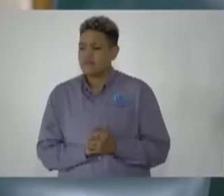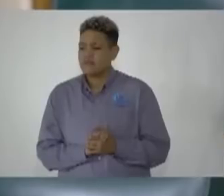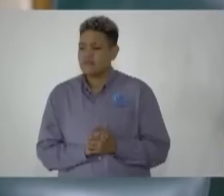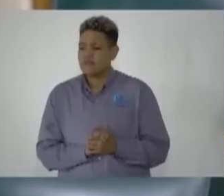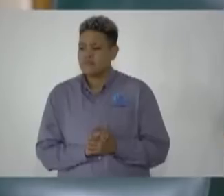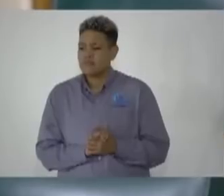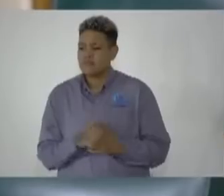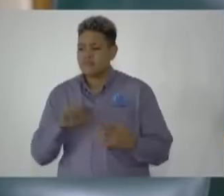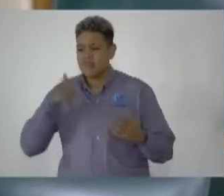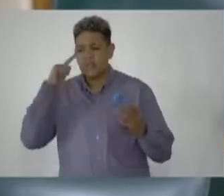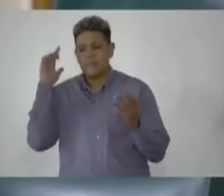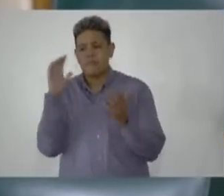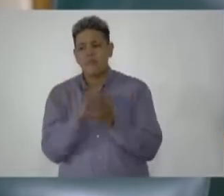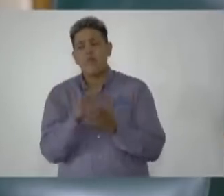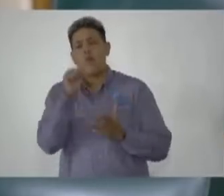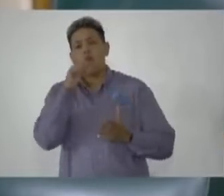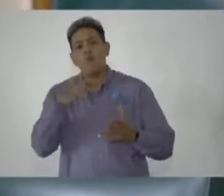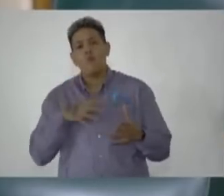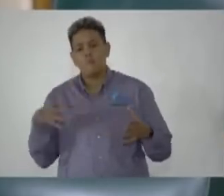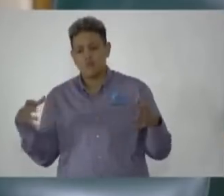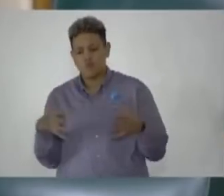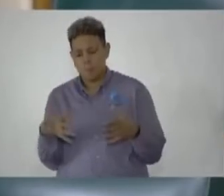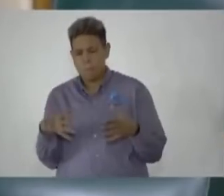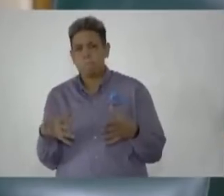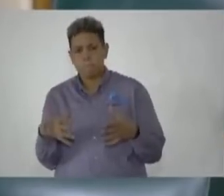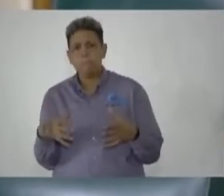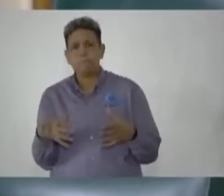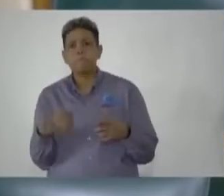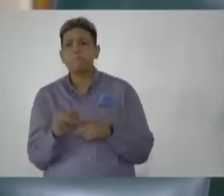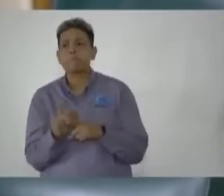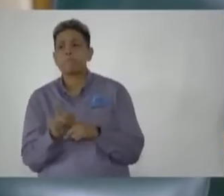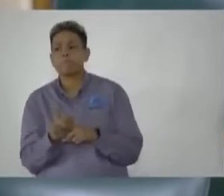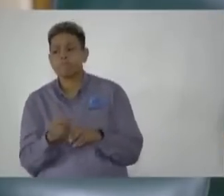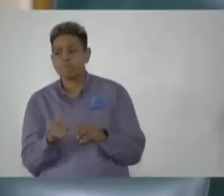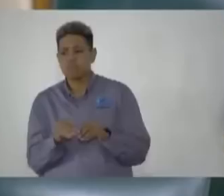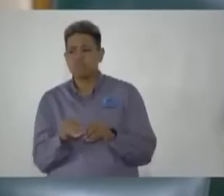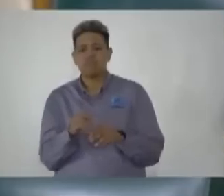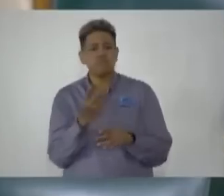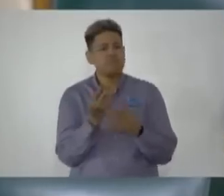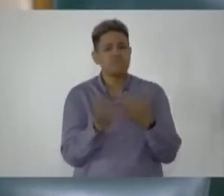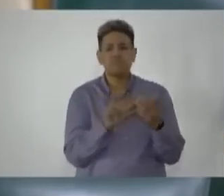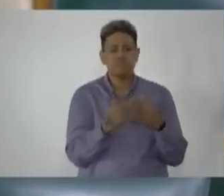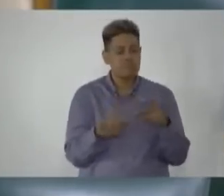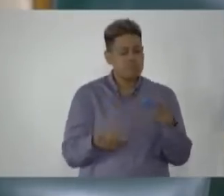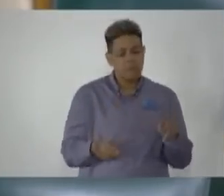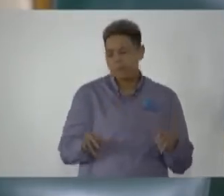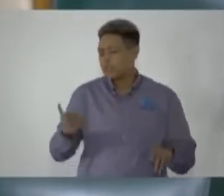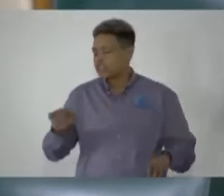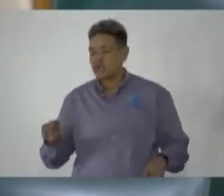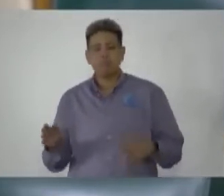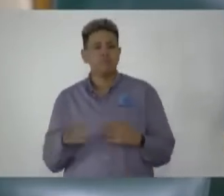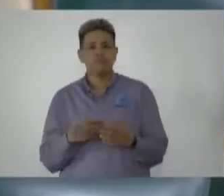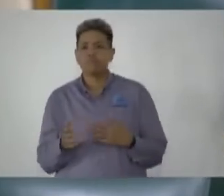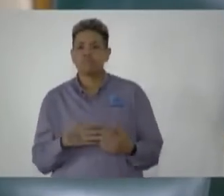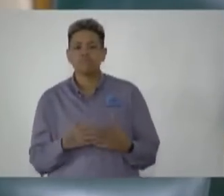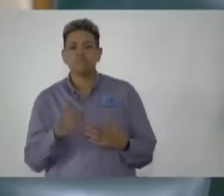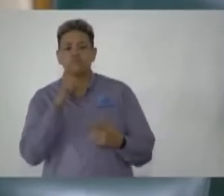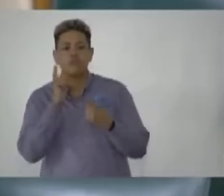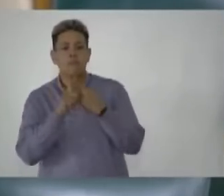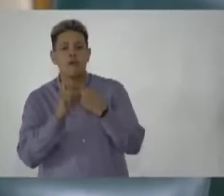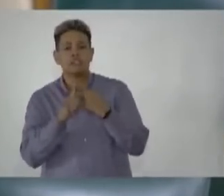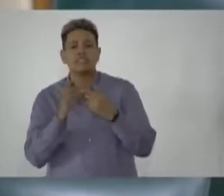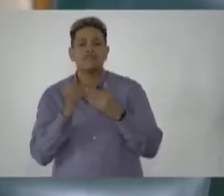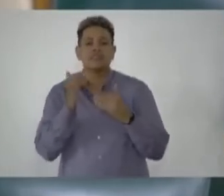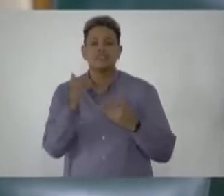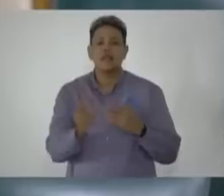that a women caucus across party lines is a positive